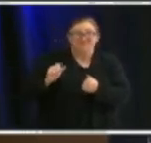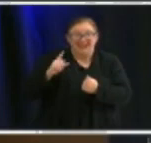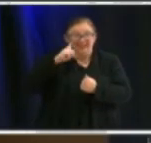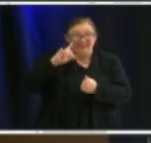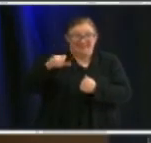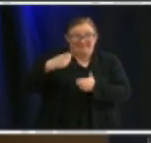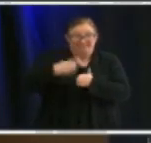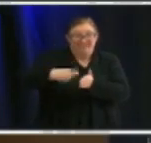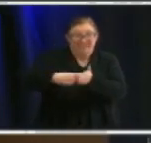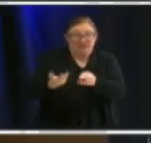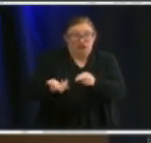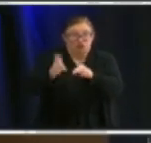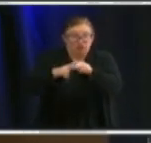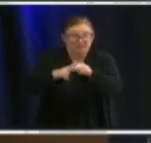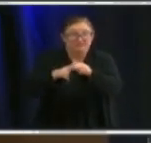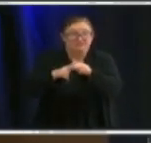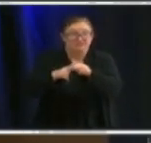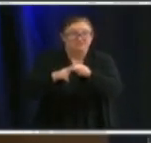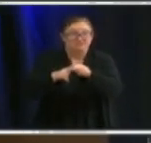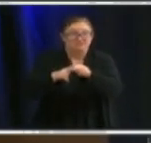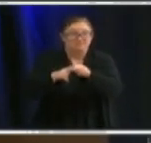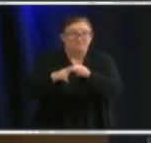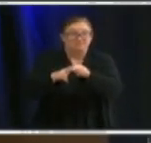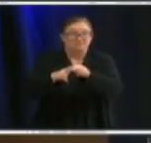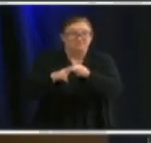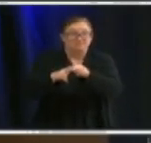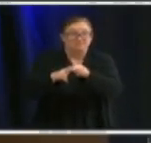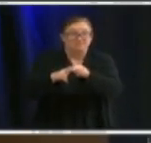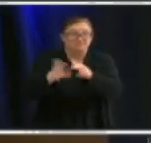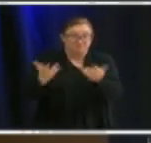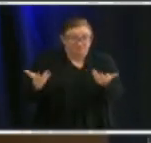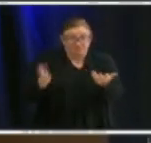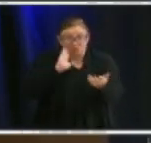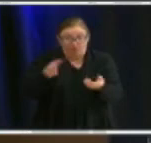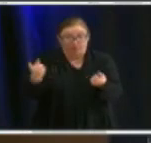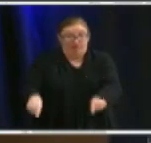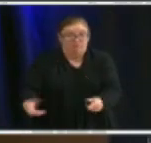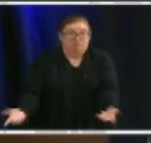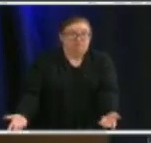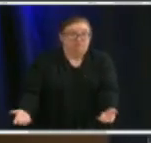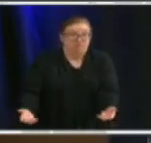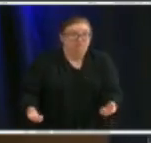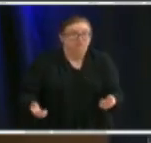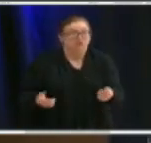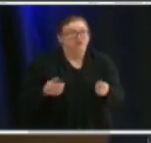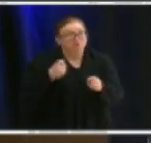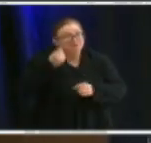increases at some level are an inevitability. However, the structure of